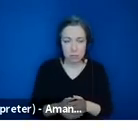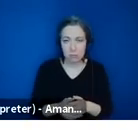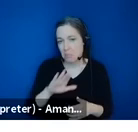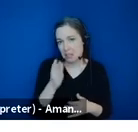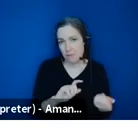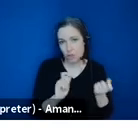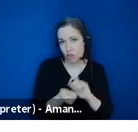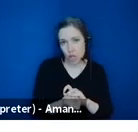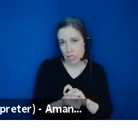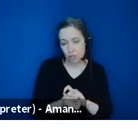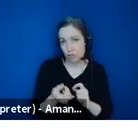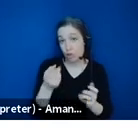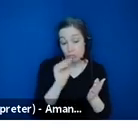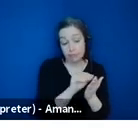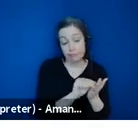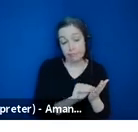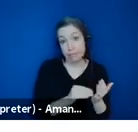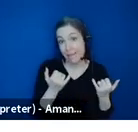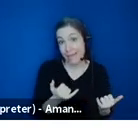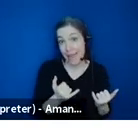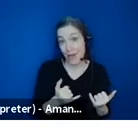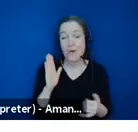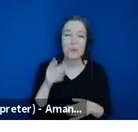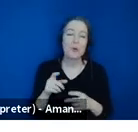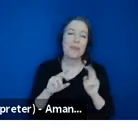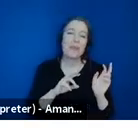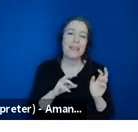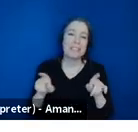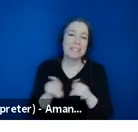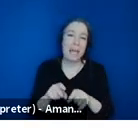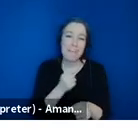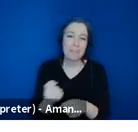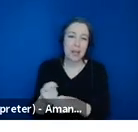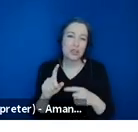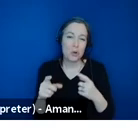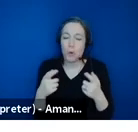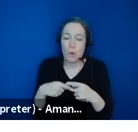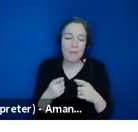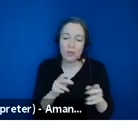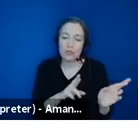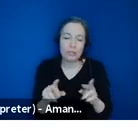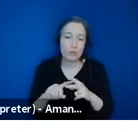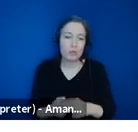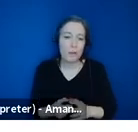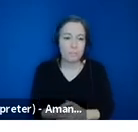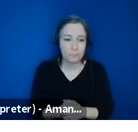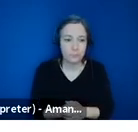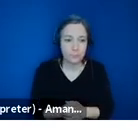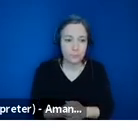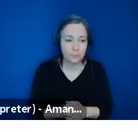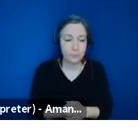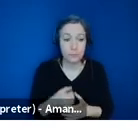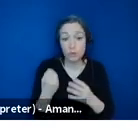if you jot them down now, they'll be the same deadline when you're ready to start at FCC. We'll be starting the spring application on November